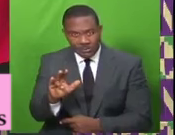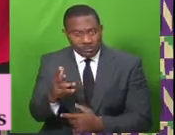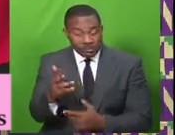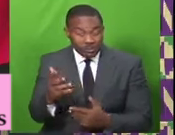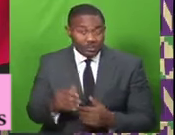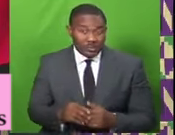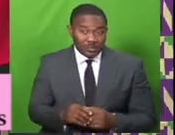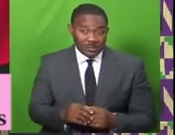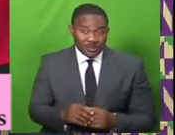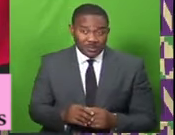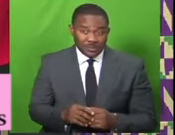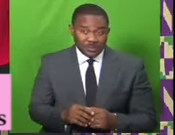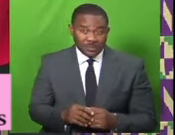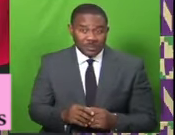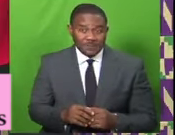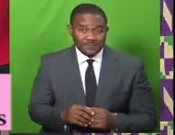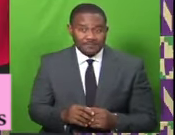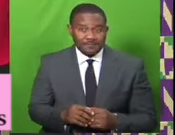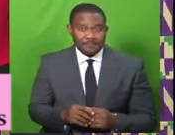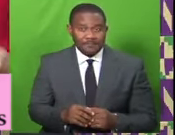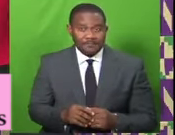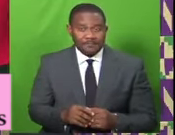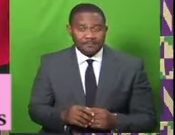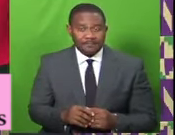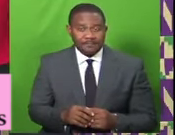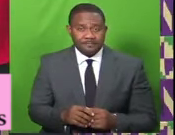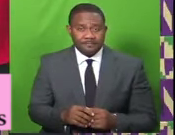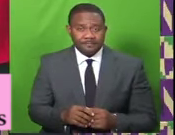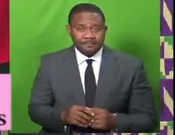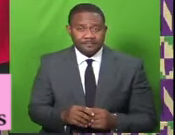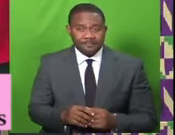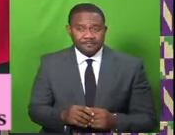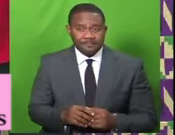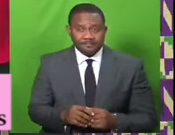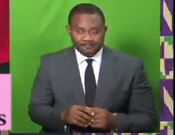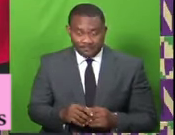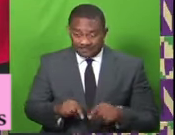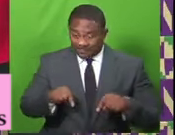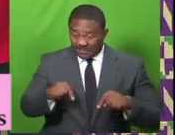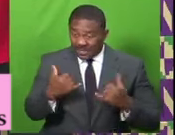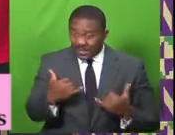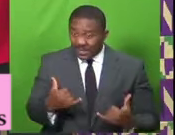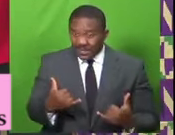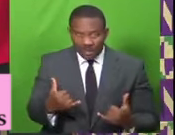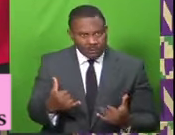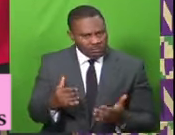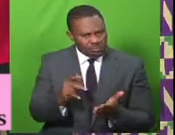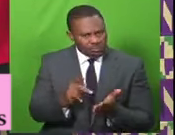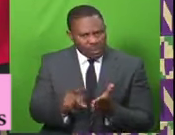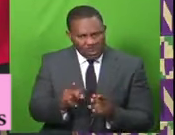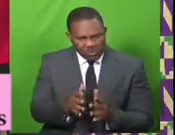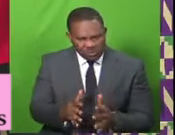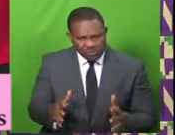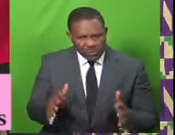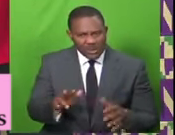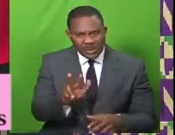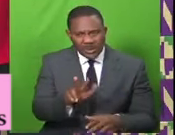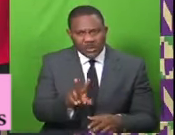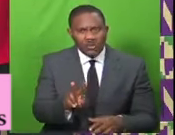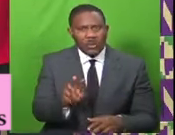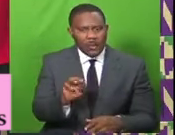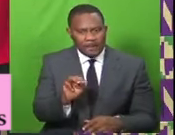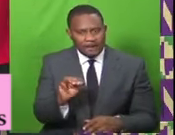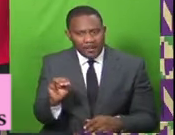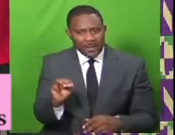population, with very few modern amenities for its people. Today's population of 32 million, with a